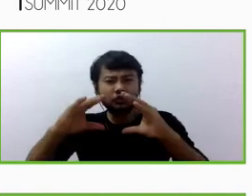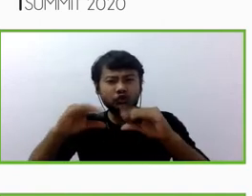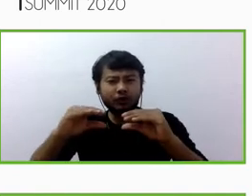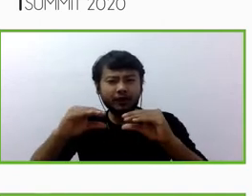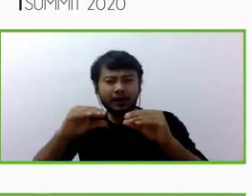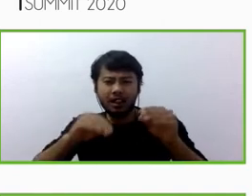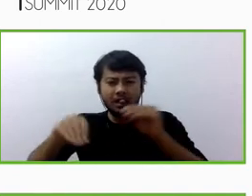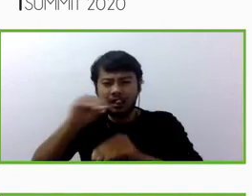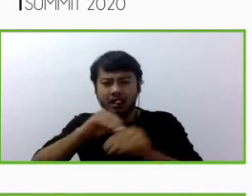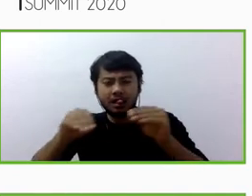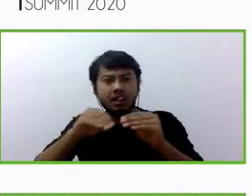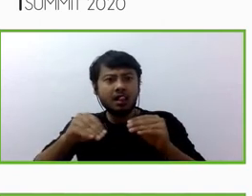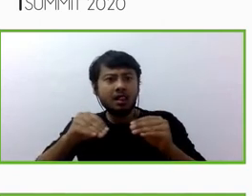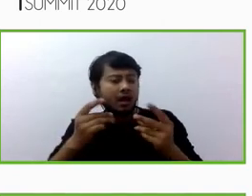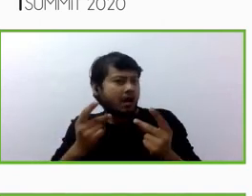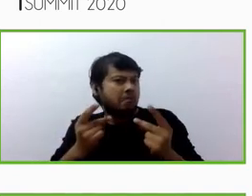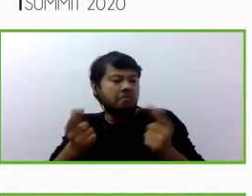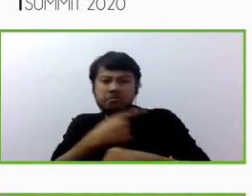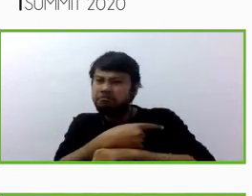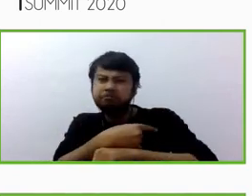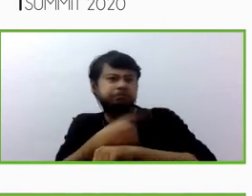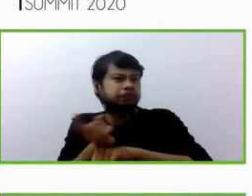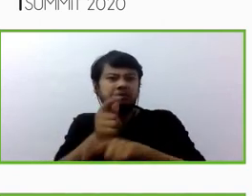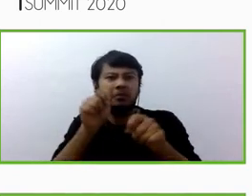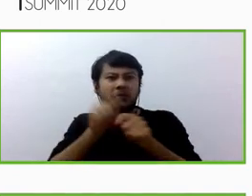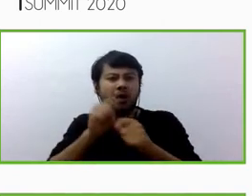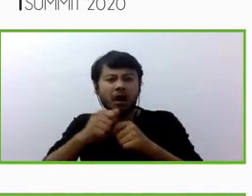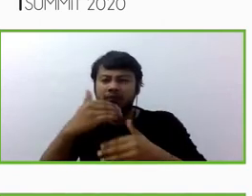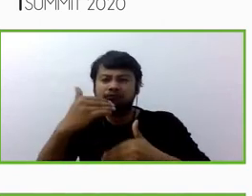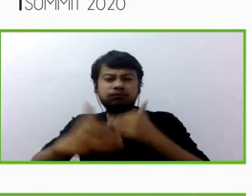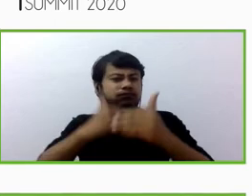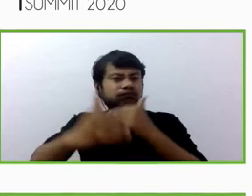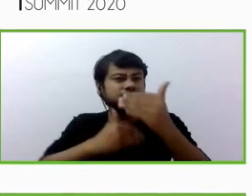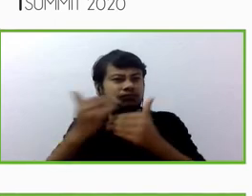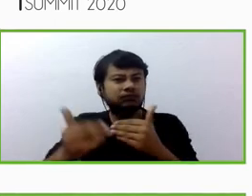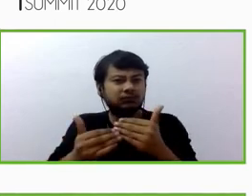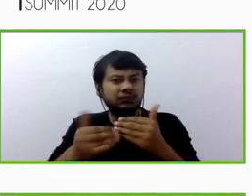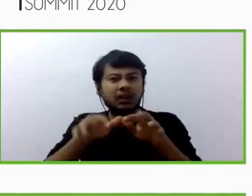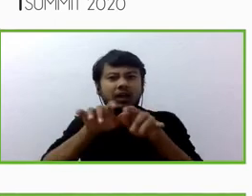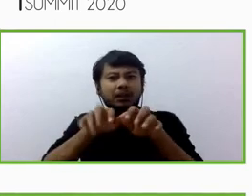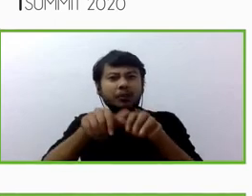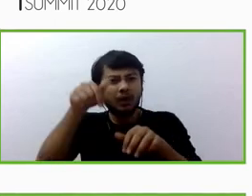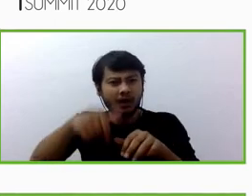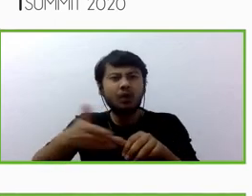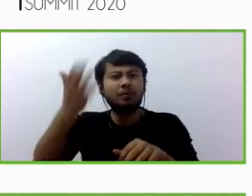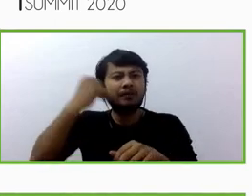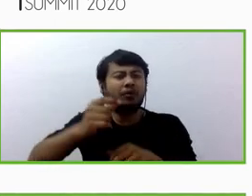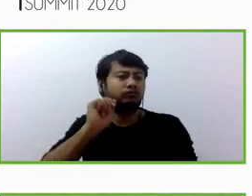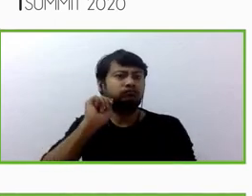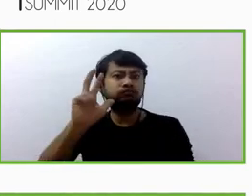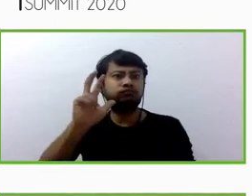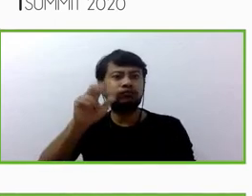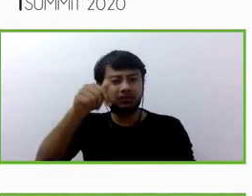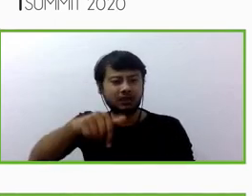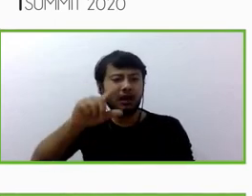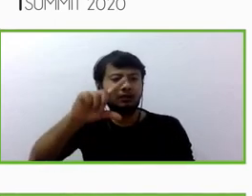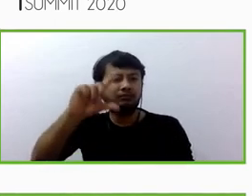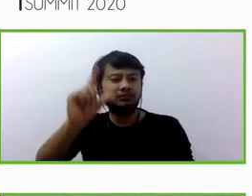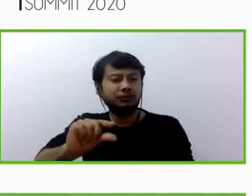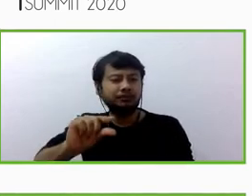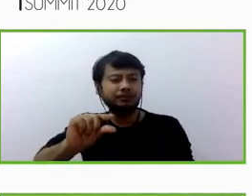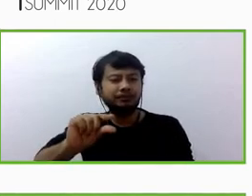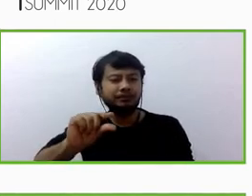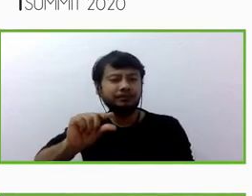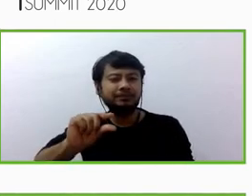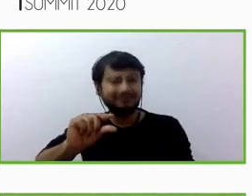every dimension, and of course, because computing has become less and less expensive. You know, per unit of